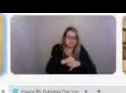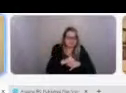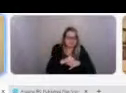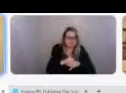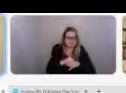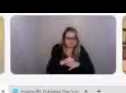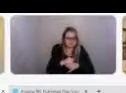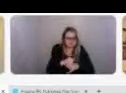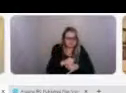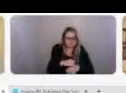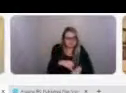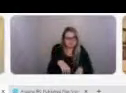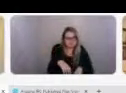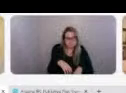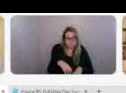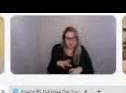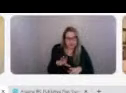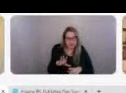much